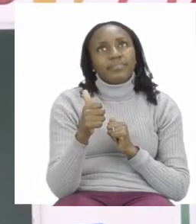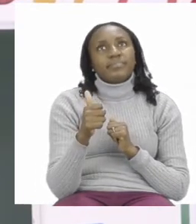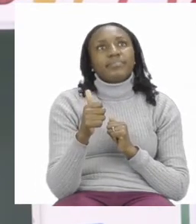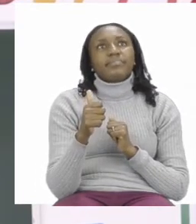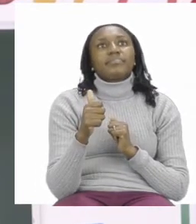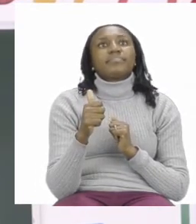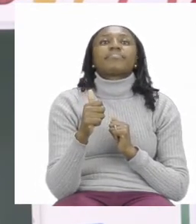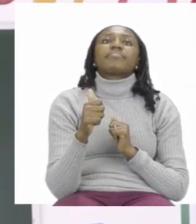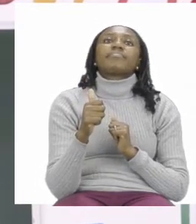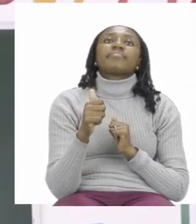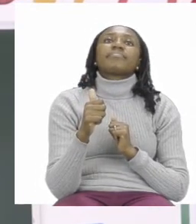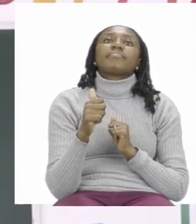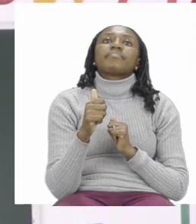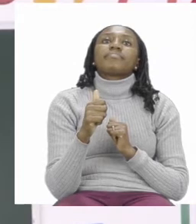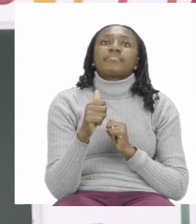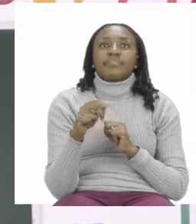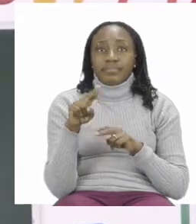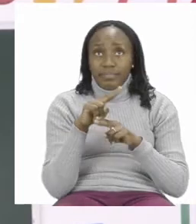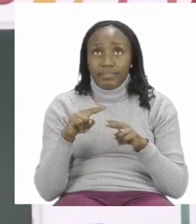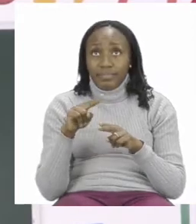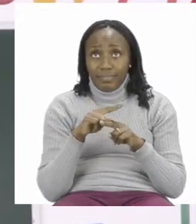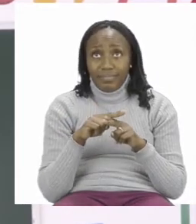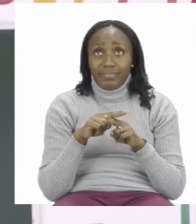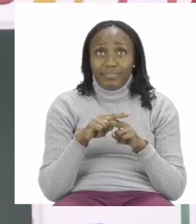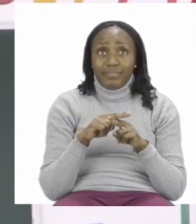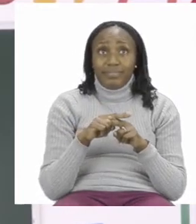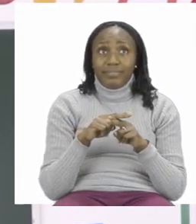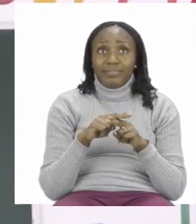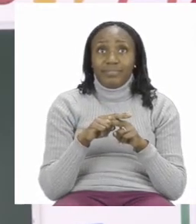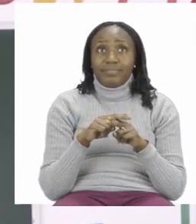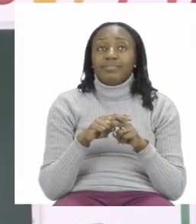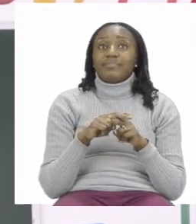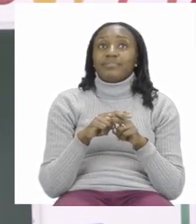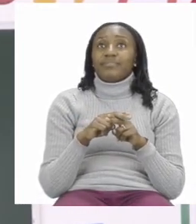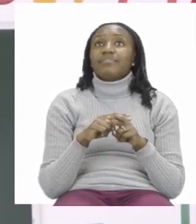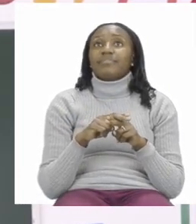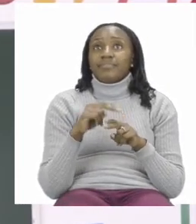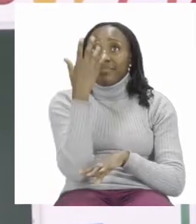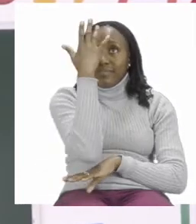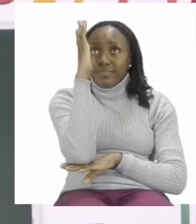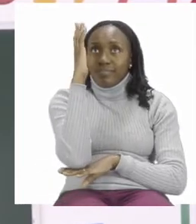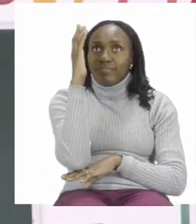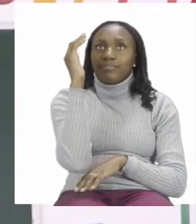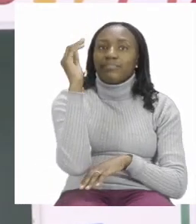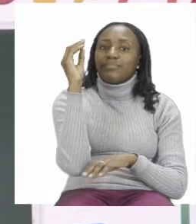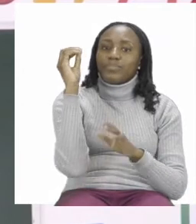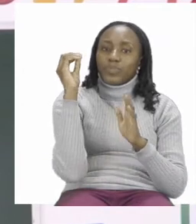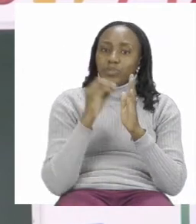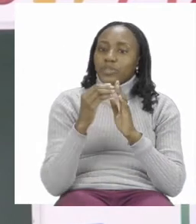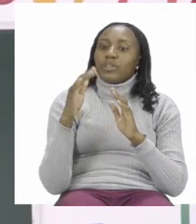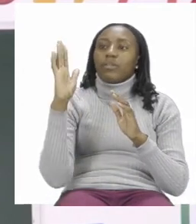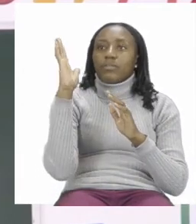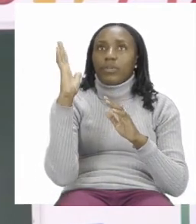and girls, use the tree to help you know where they're supposed to be. We have the word on,